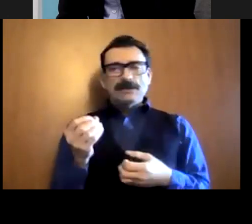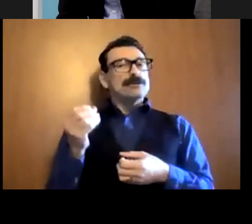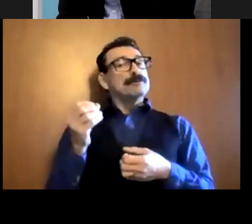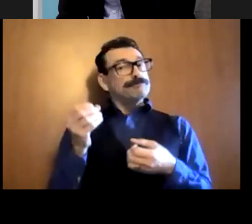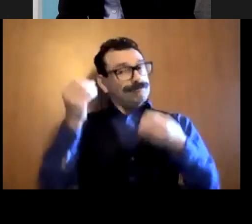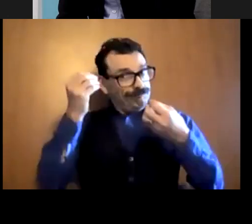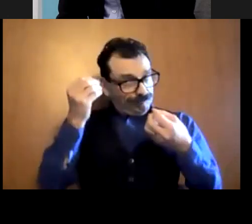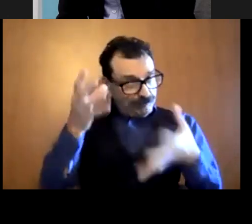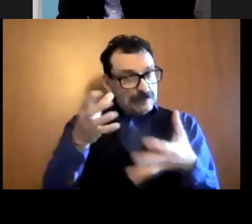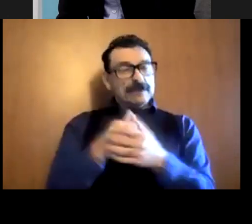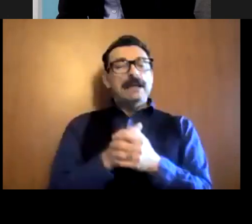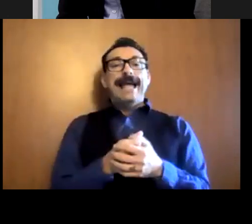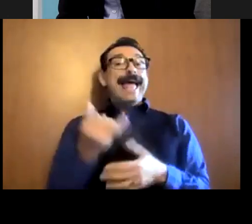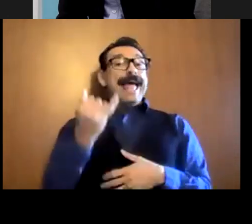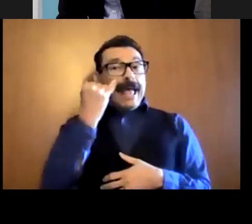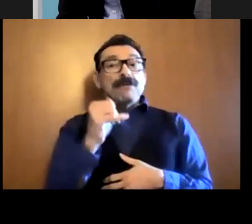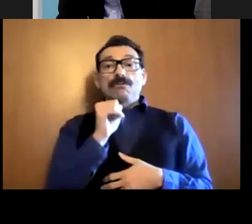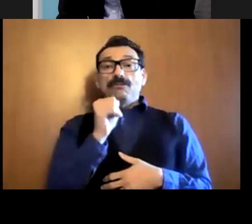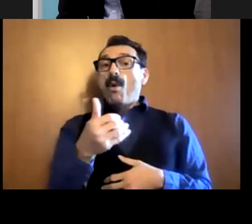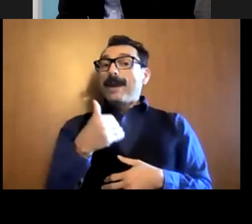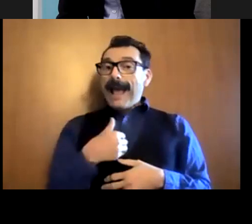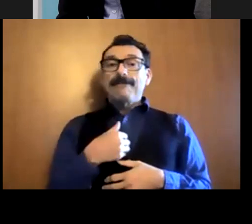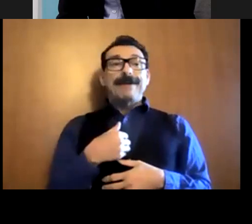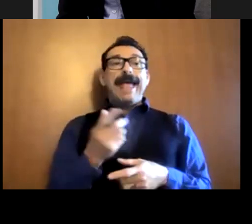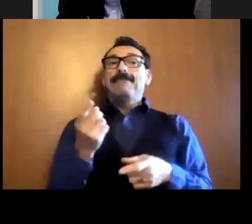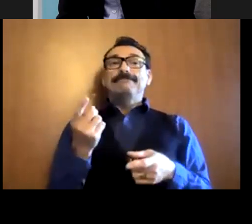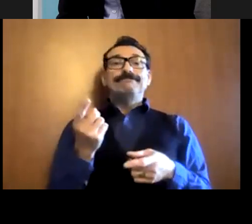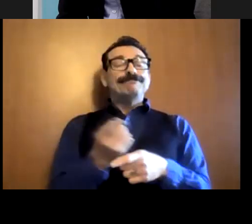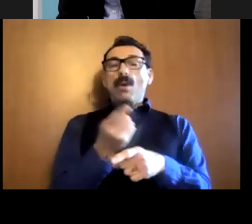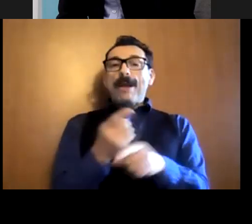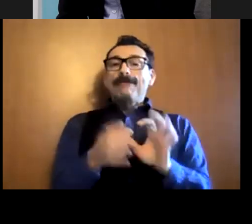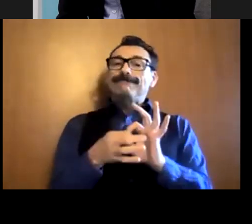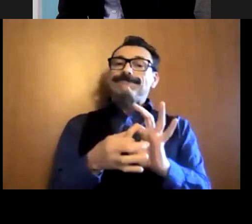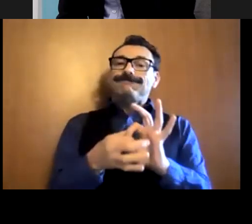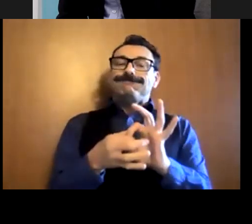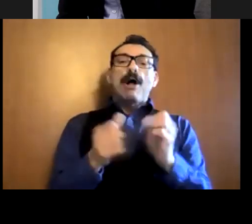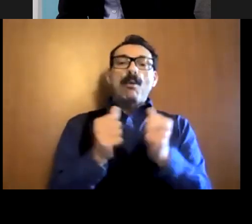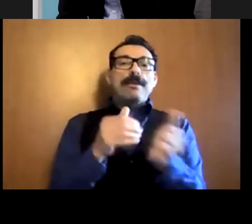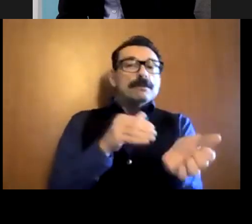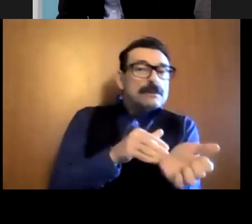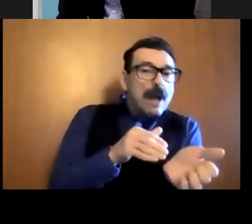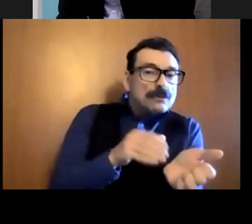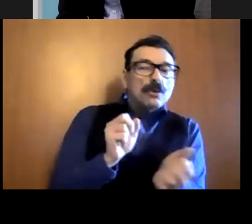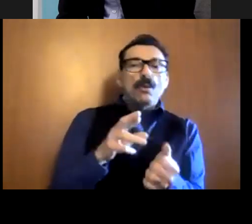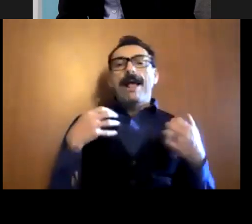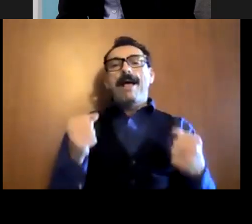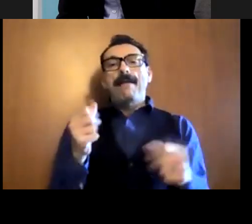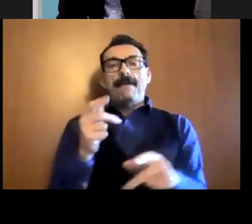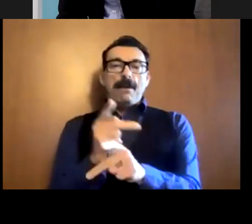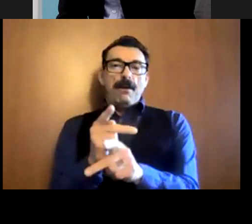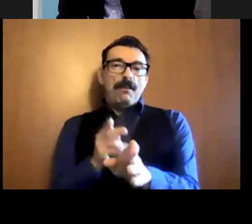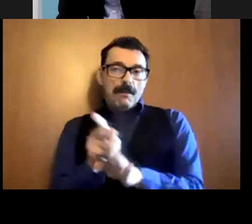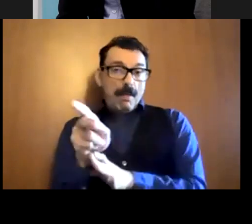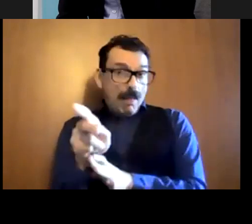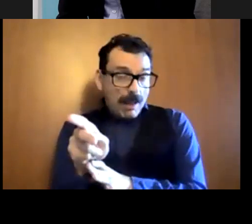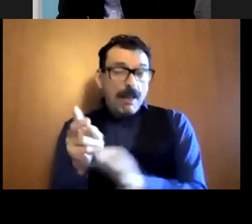that if you're not regularly interacting with primary care or primary care professionals, you know, it's kind of hard to